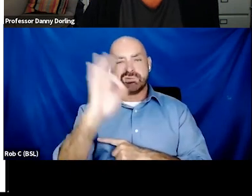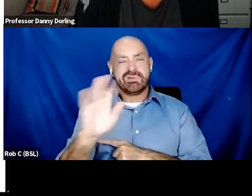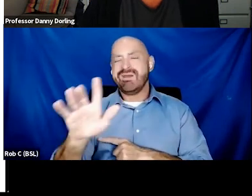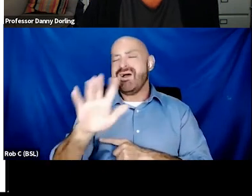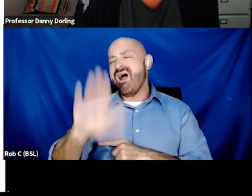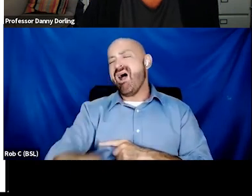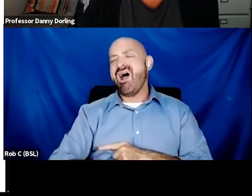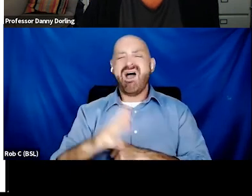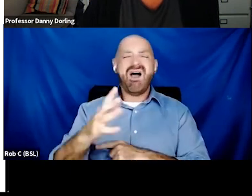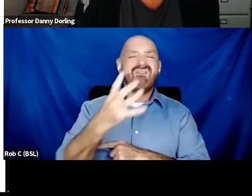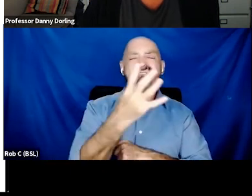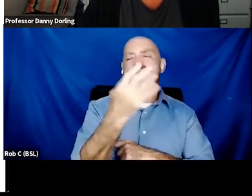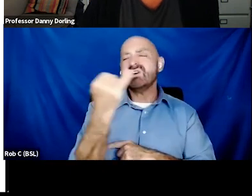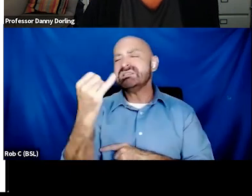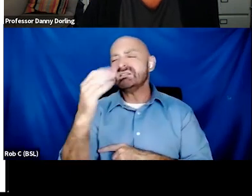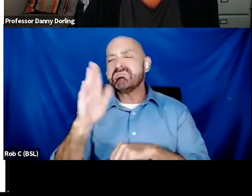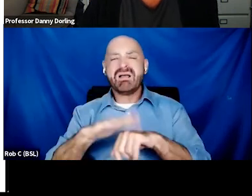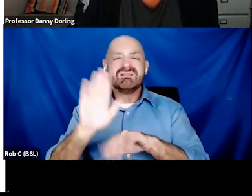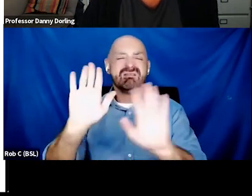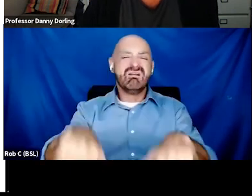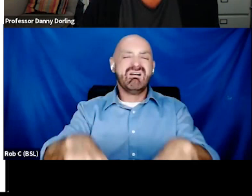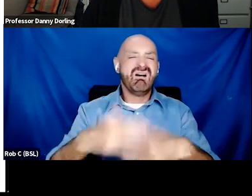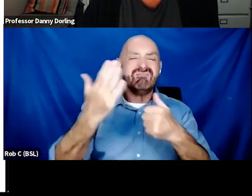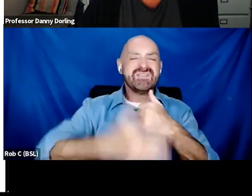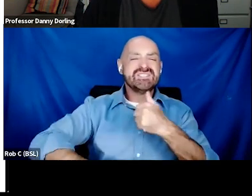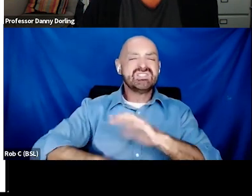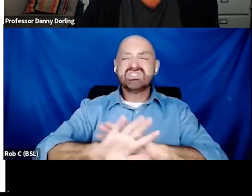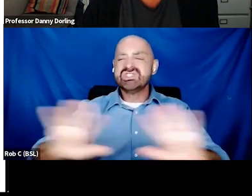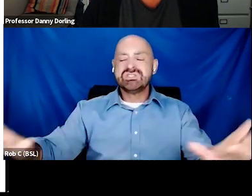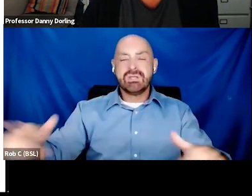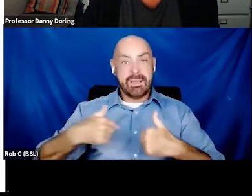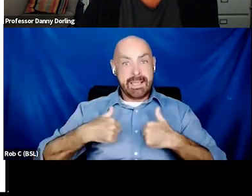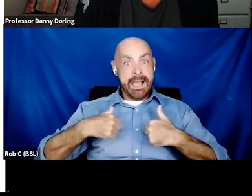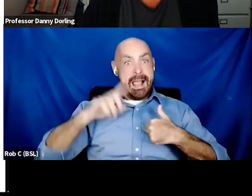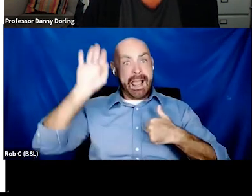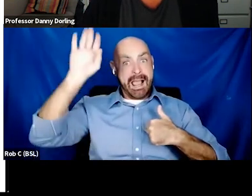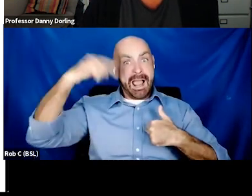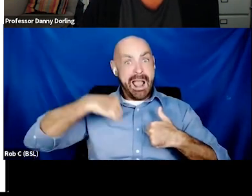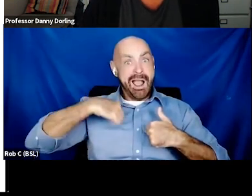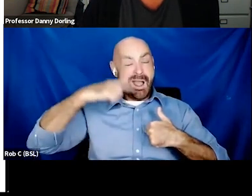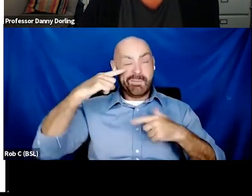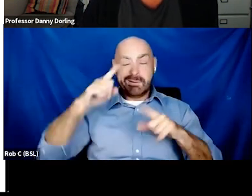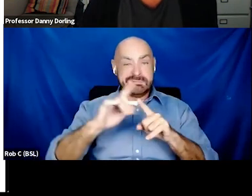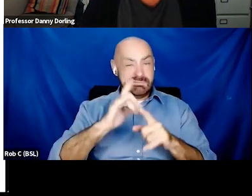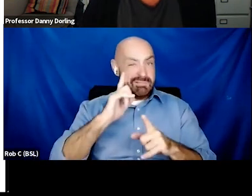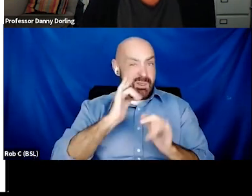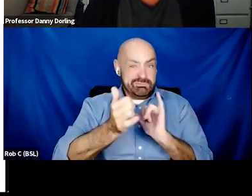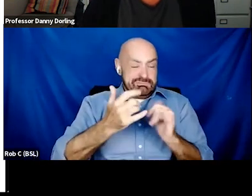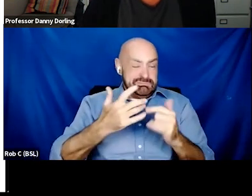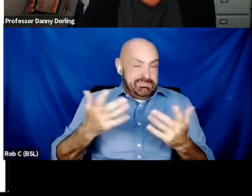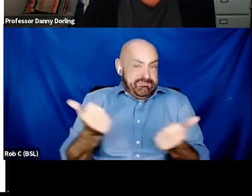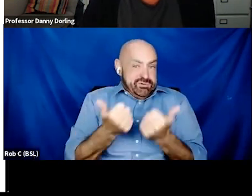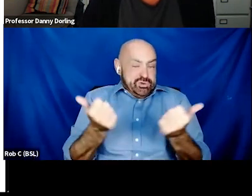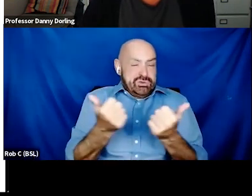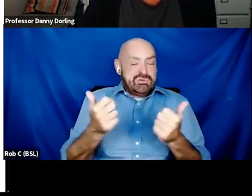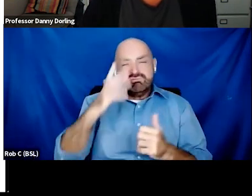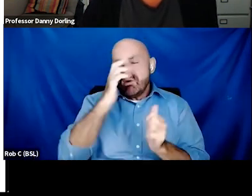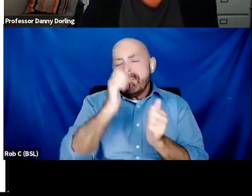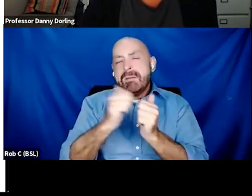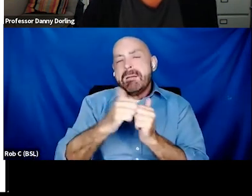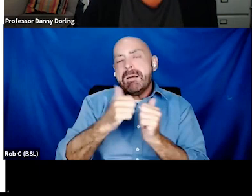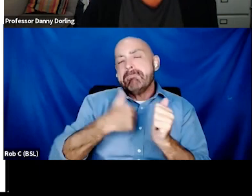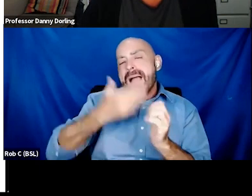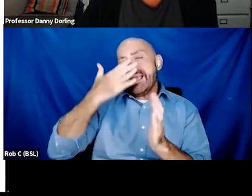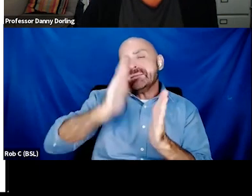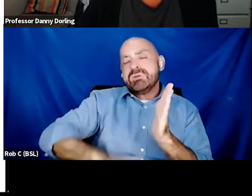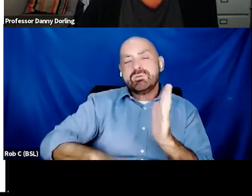4 to 6 months. I was one of those, actually. I thought it would be. Remember, my experience was looking